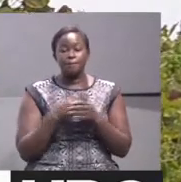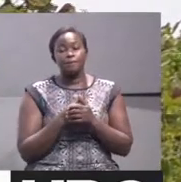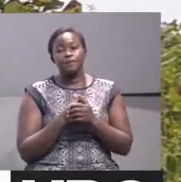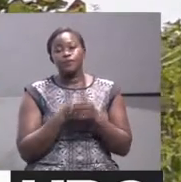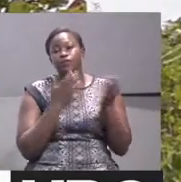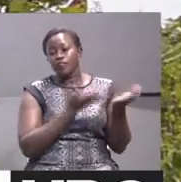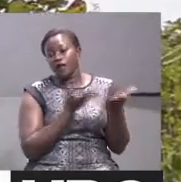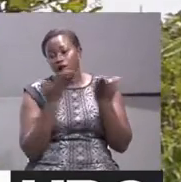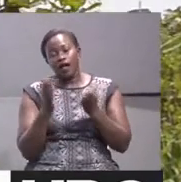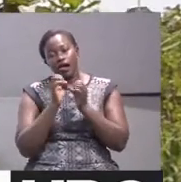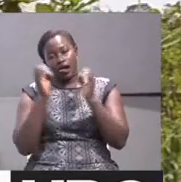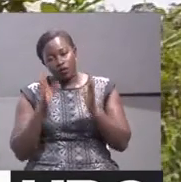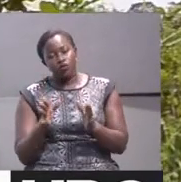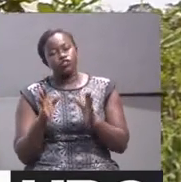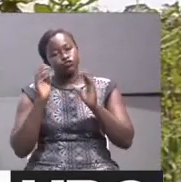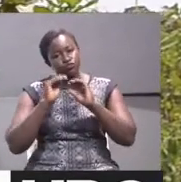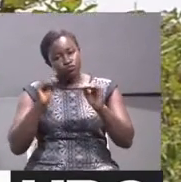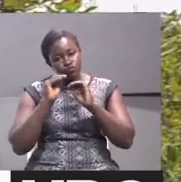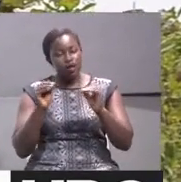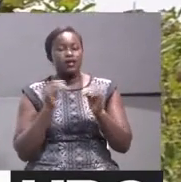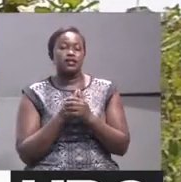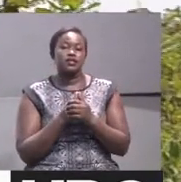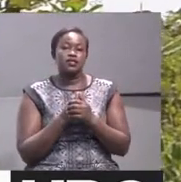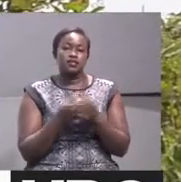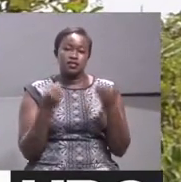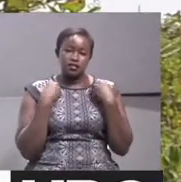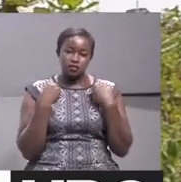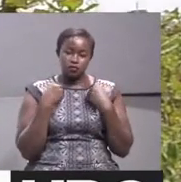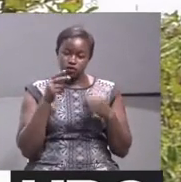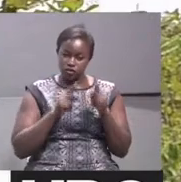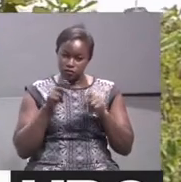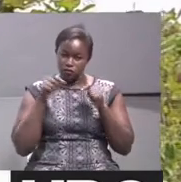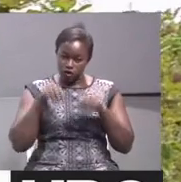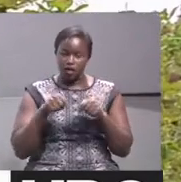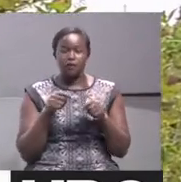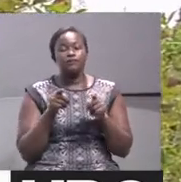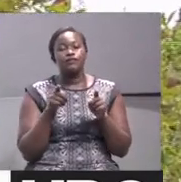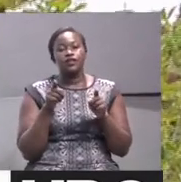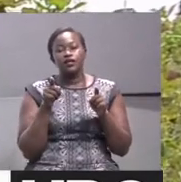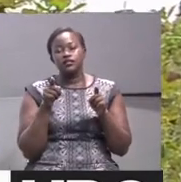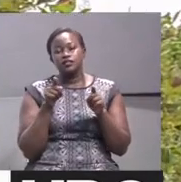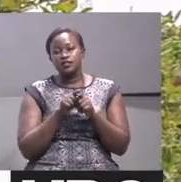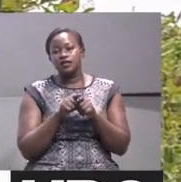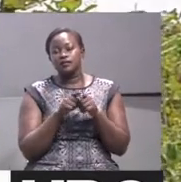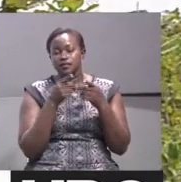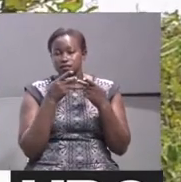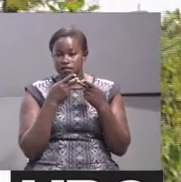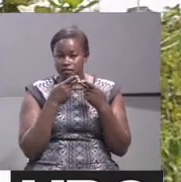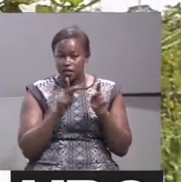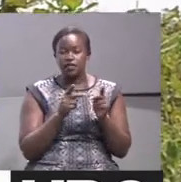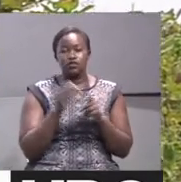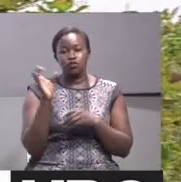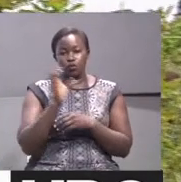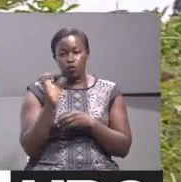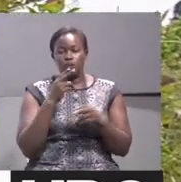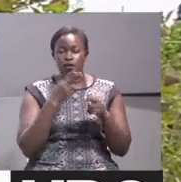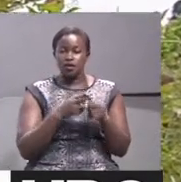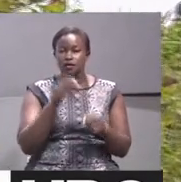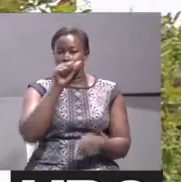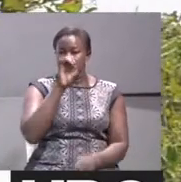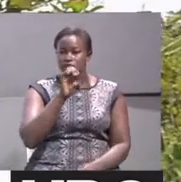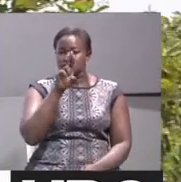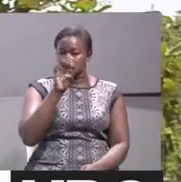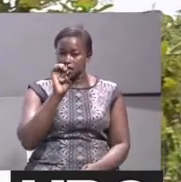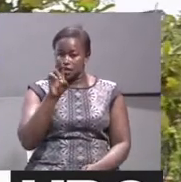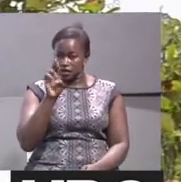bring coaches to train athletes. He actually started an athletics club called Serere, which